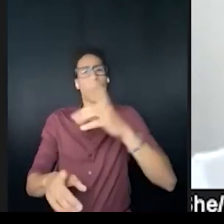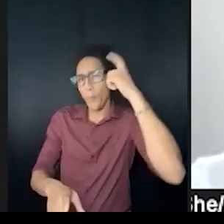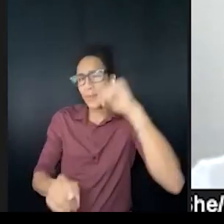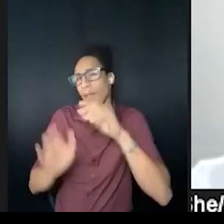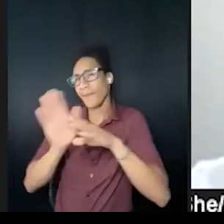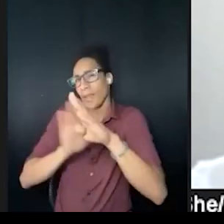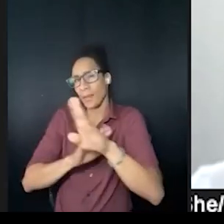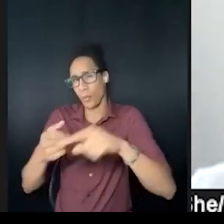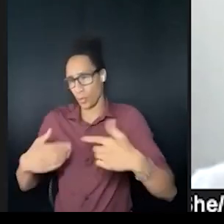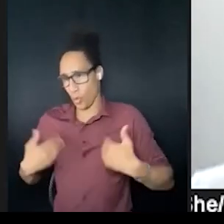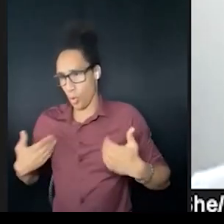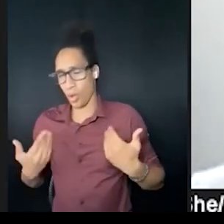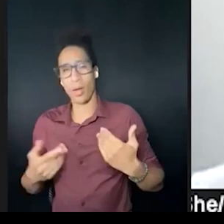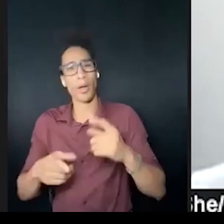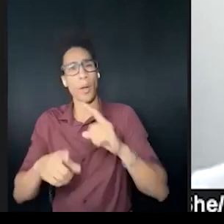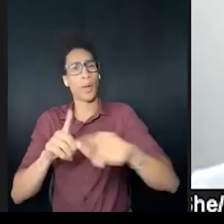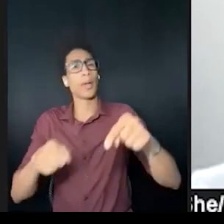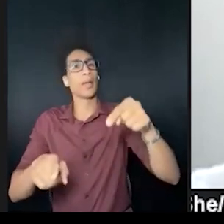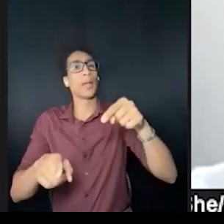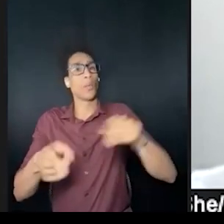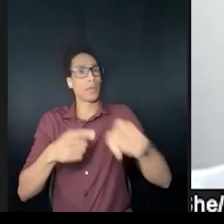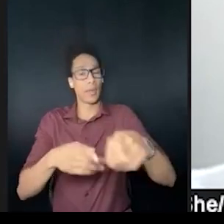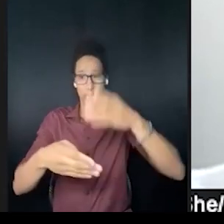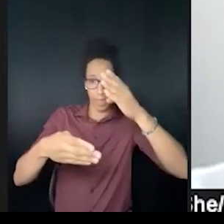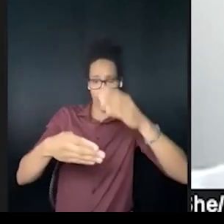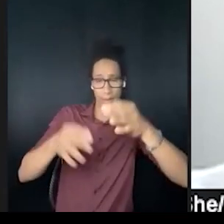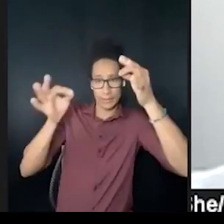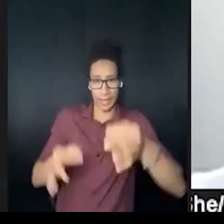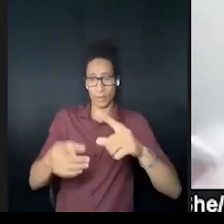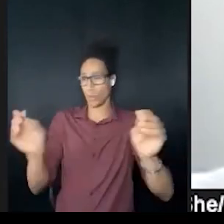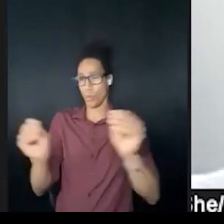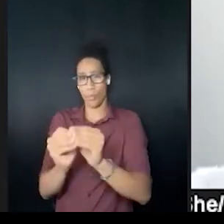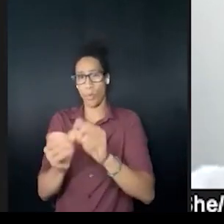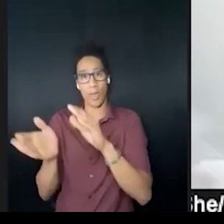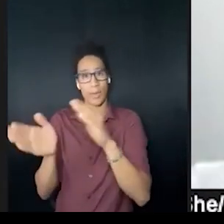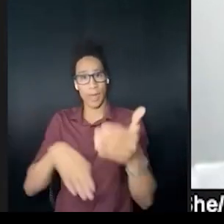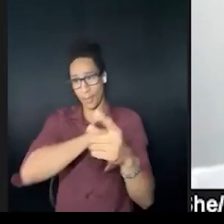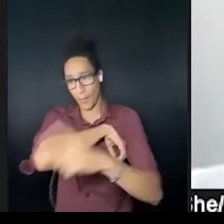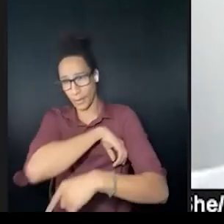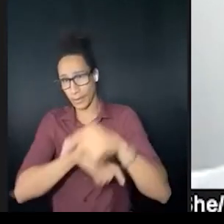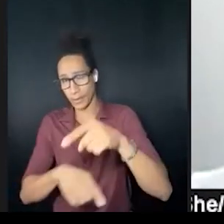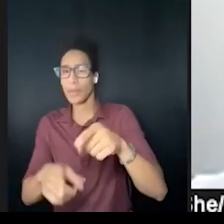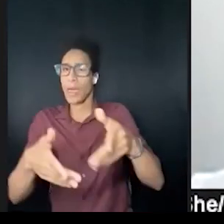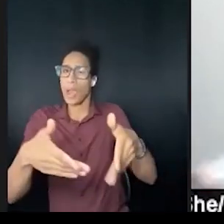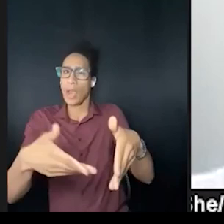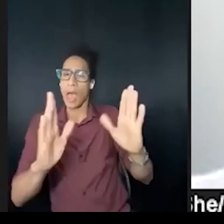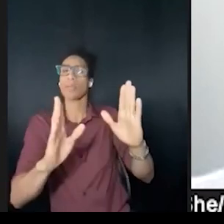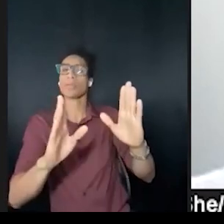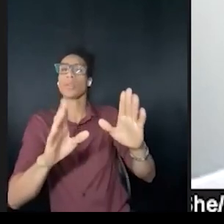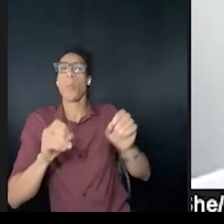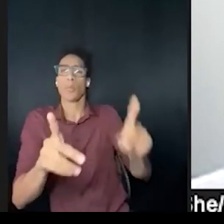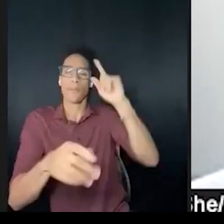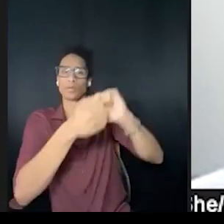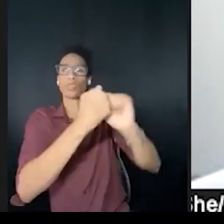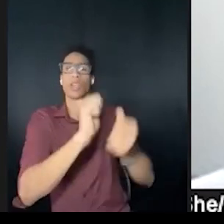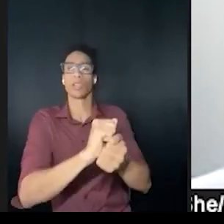unique capacity for change. And the fact that Lawrence and myself and so many of our IQ members that you see that came home